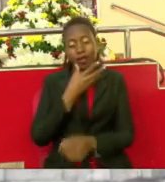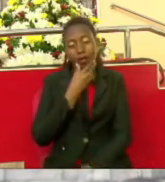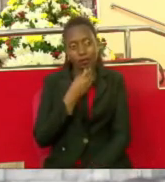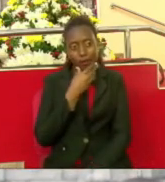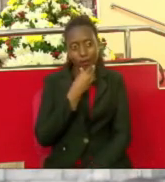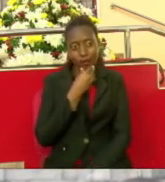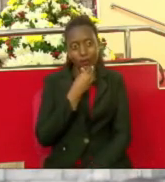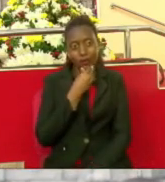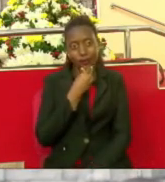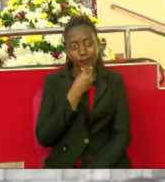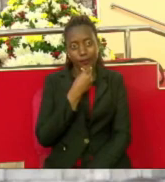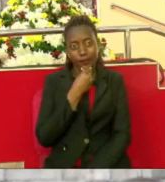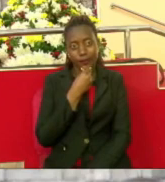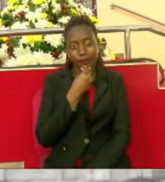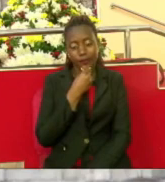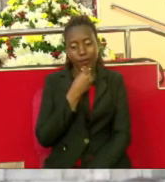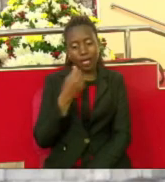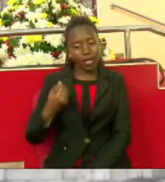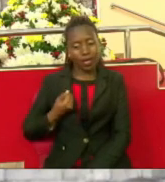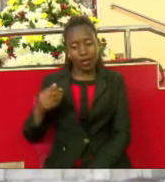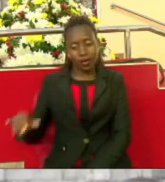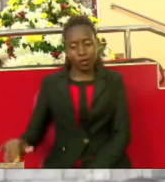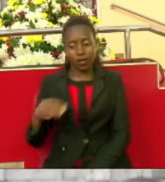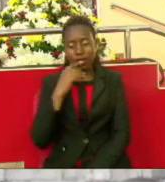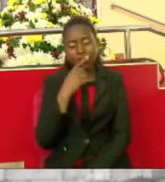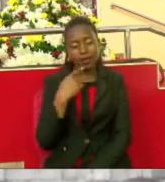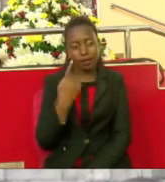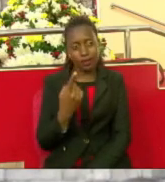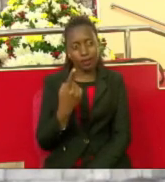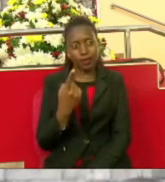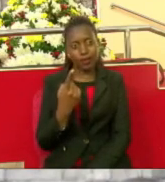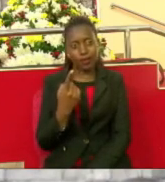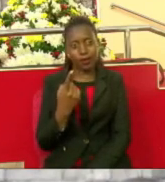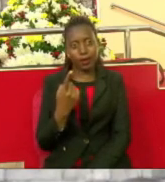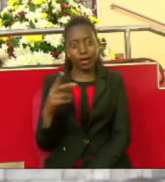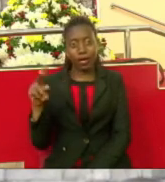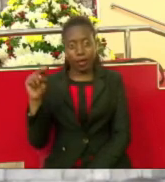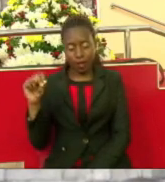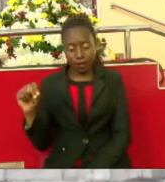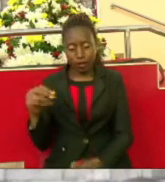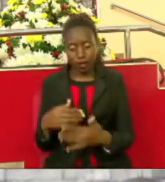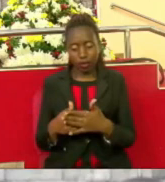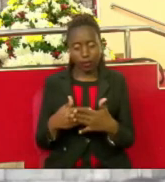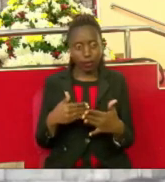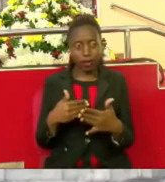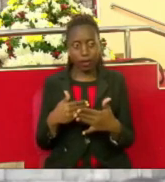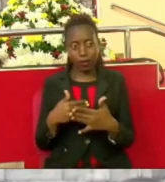Makasiwe goes on to say, it is the hard, now Madera almost in his deathbed,